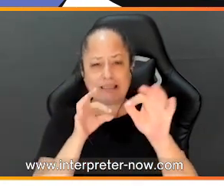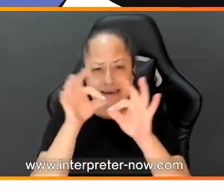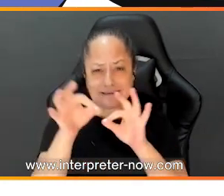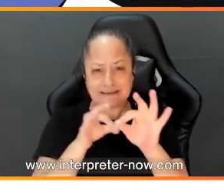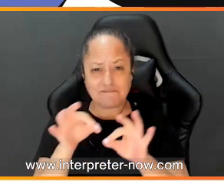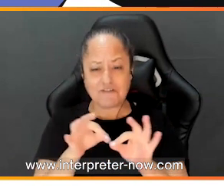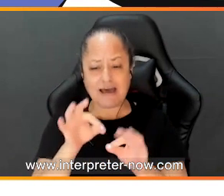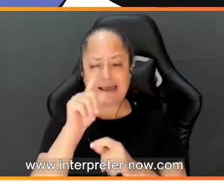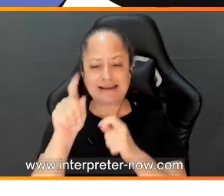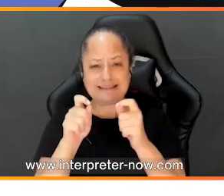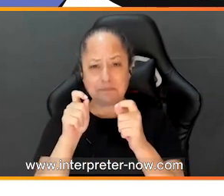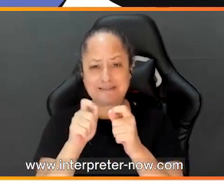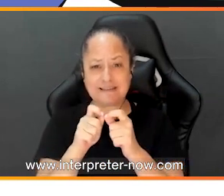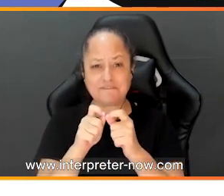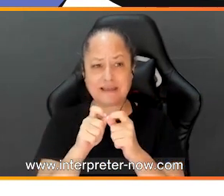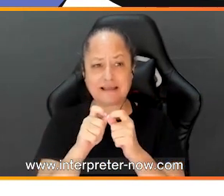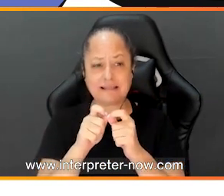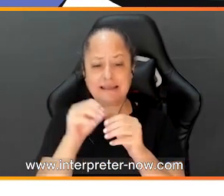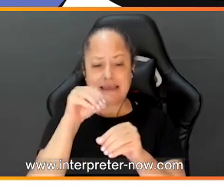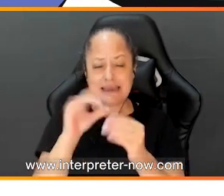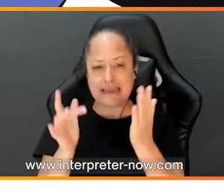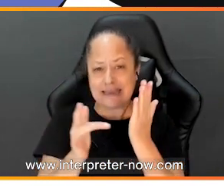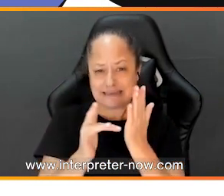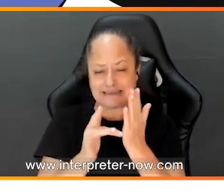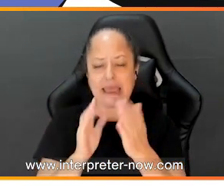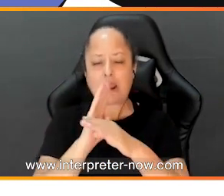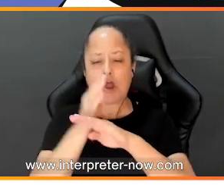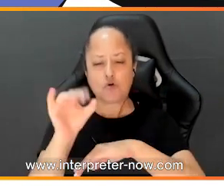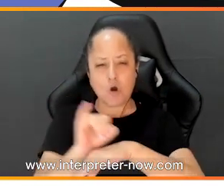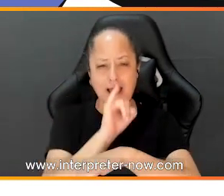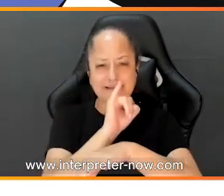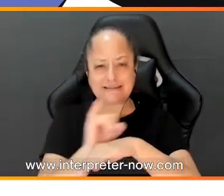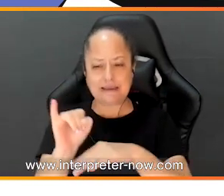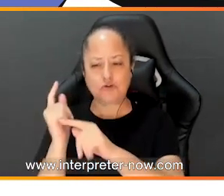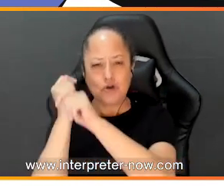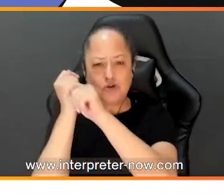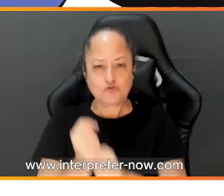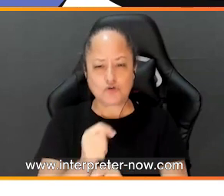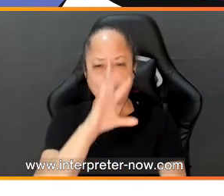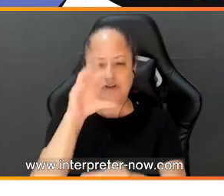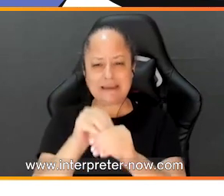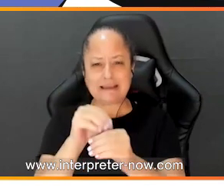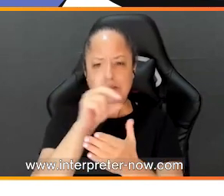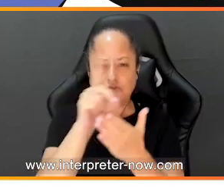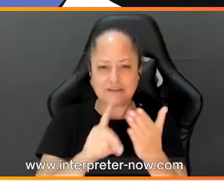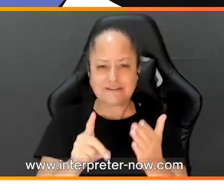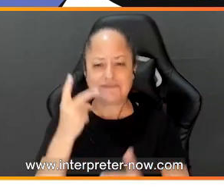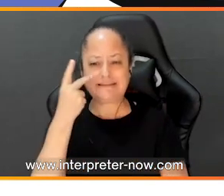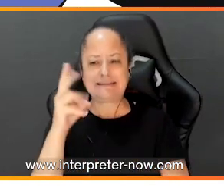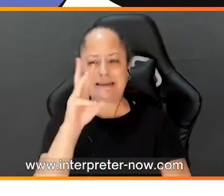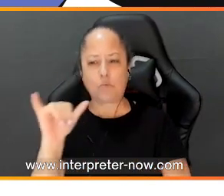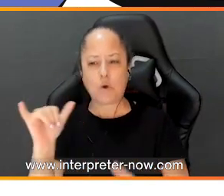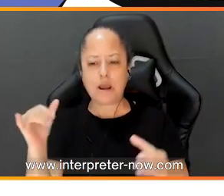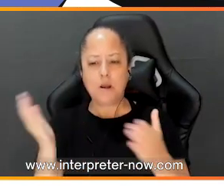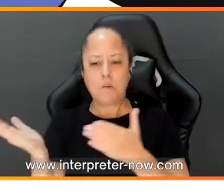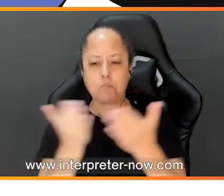defined, specifically in tech, but even across industries. And traditionally, inclusive design is seen as a way